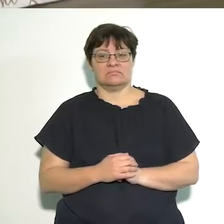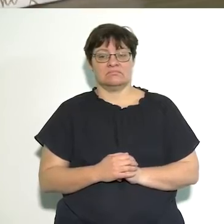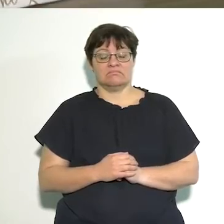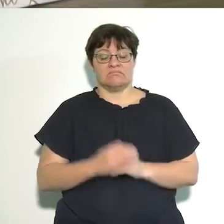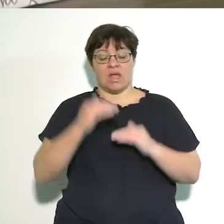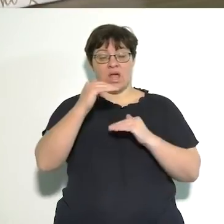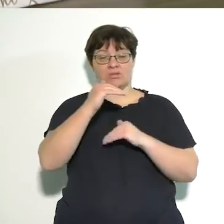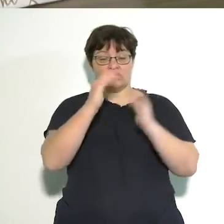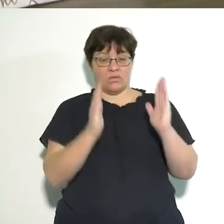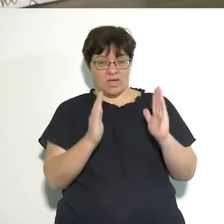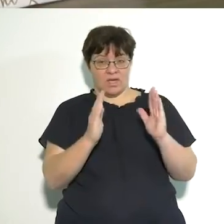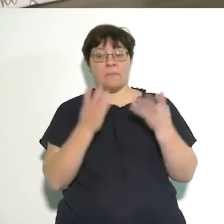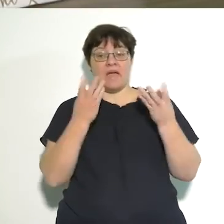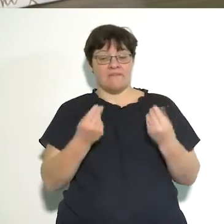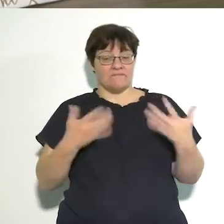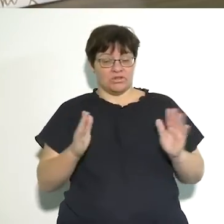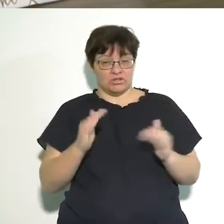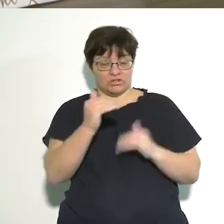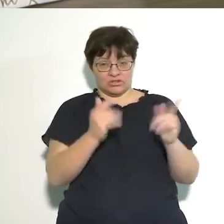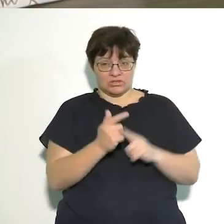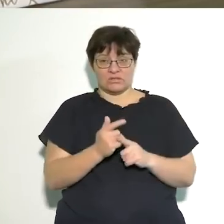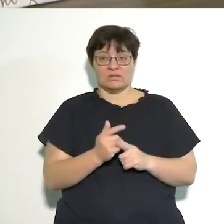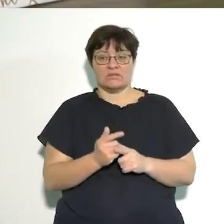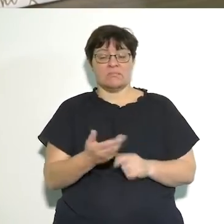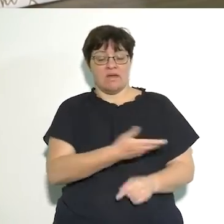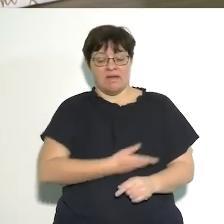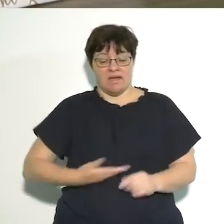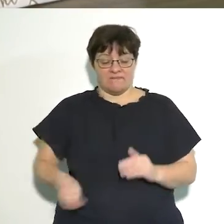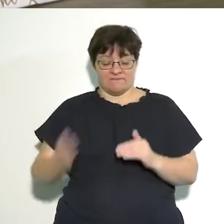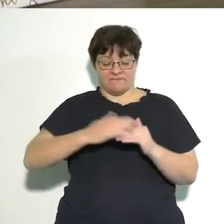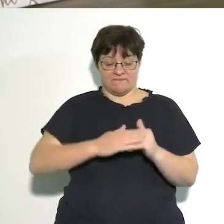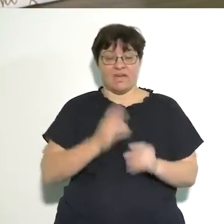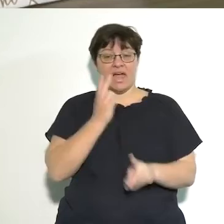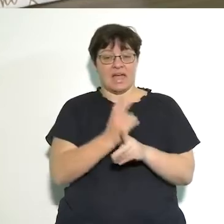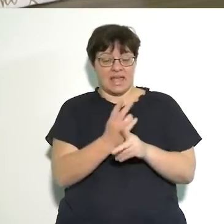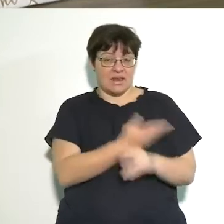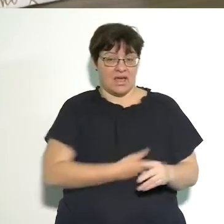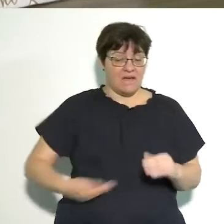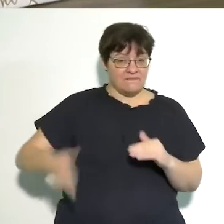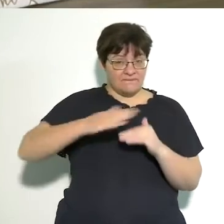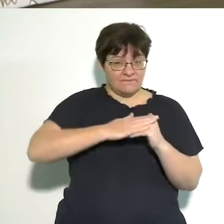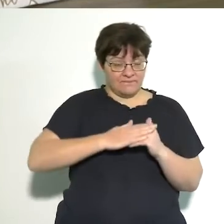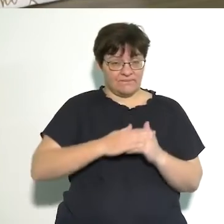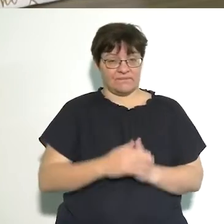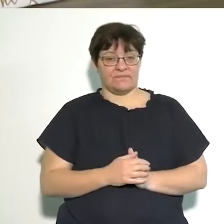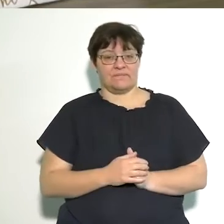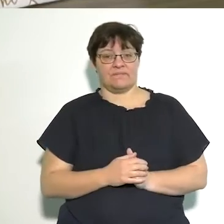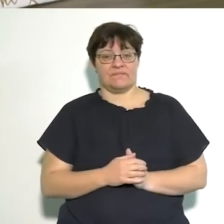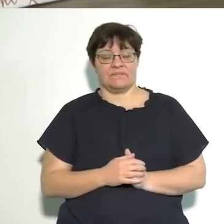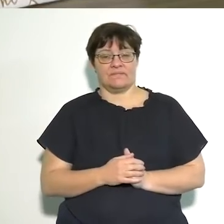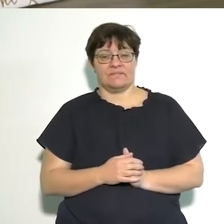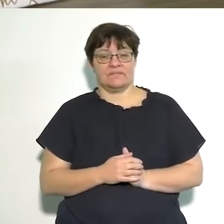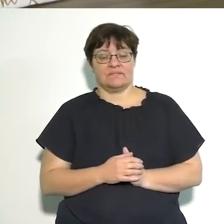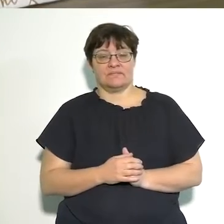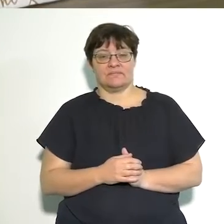For the squares, I have a flap already. Fold it in half again, and you